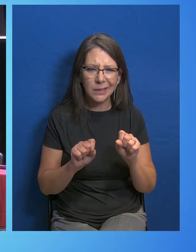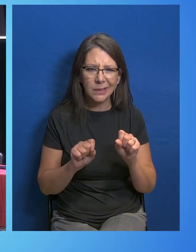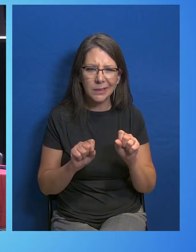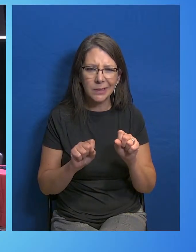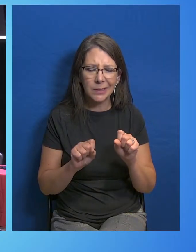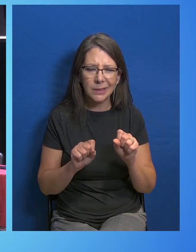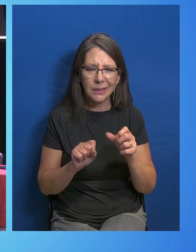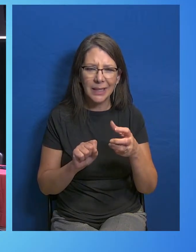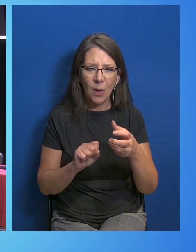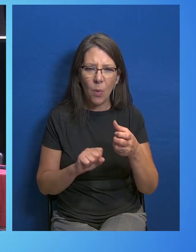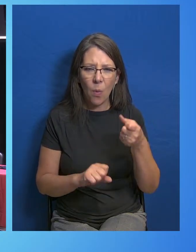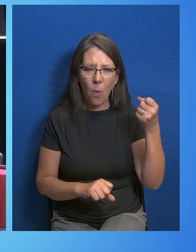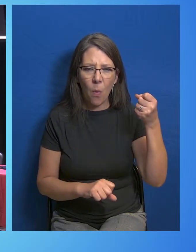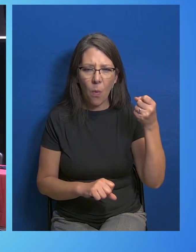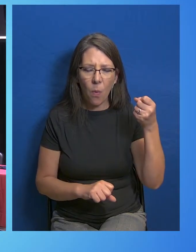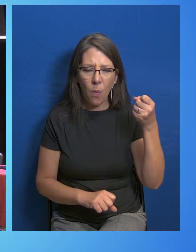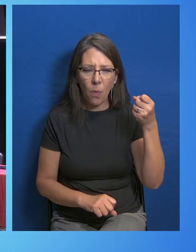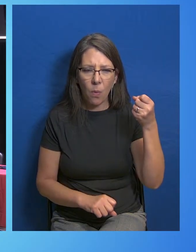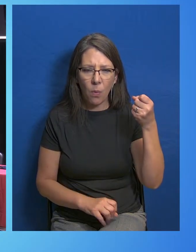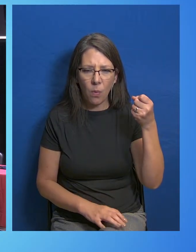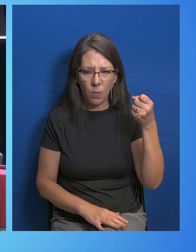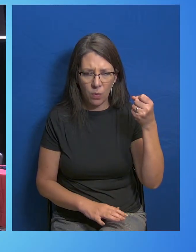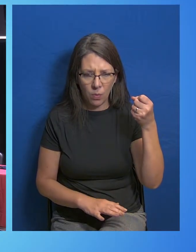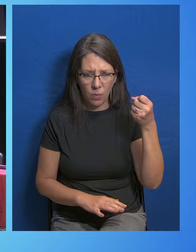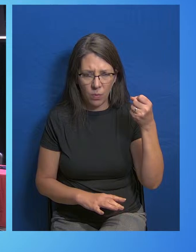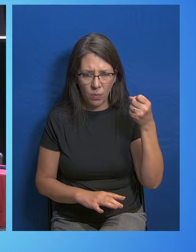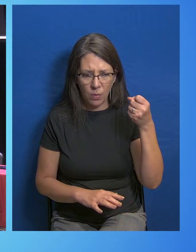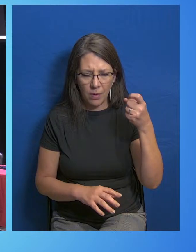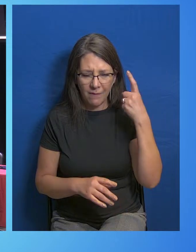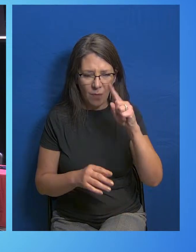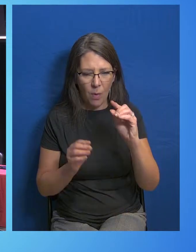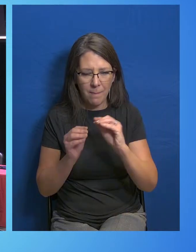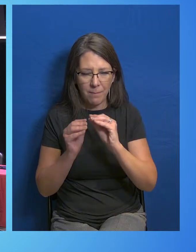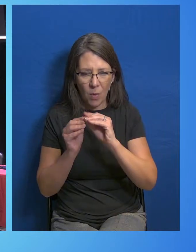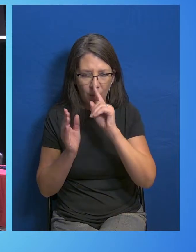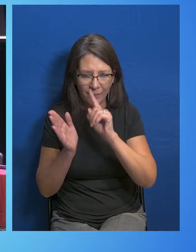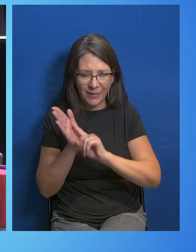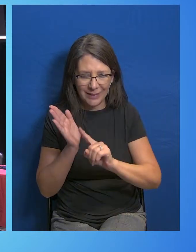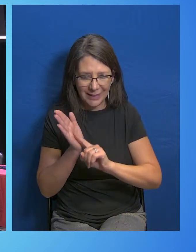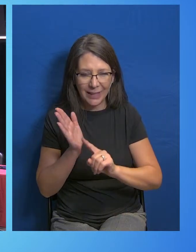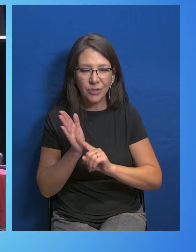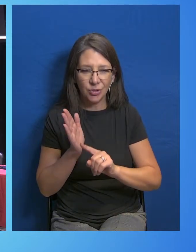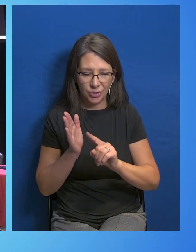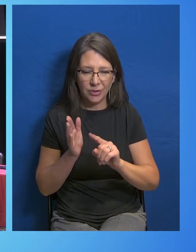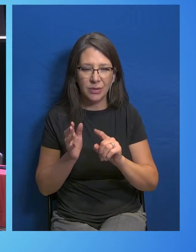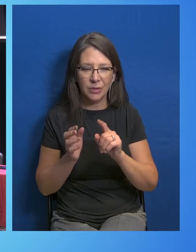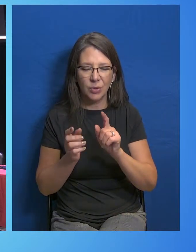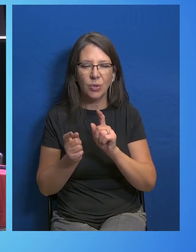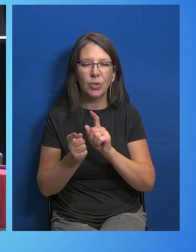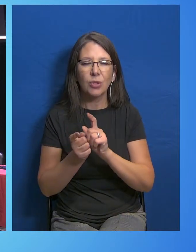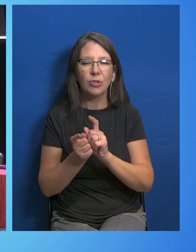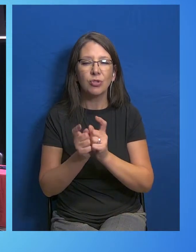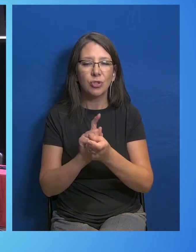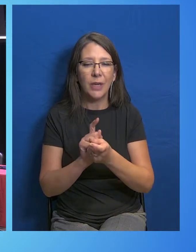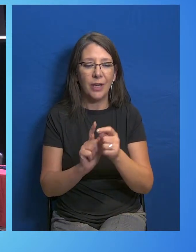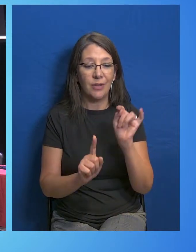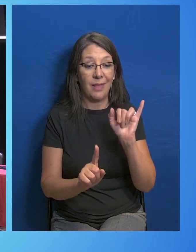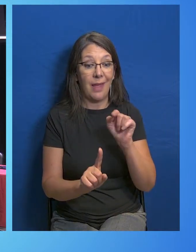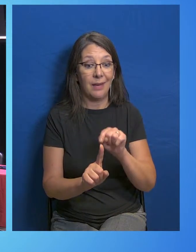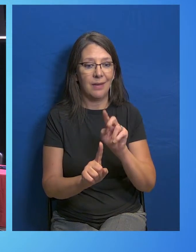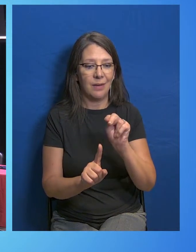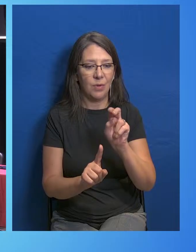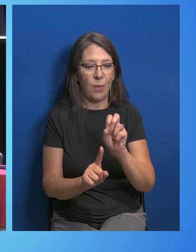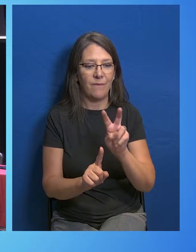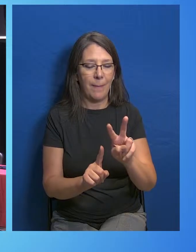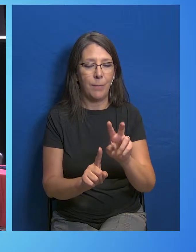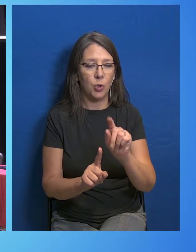we would like this to be tabled for investigation into possibly changing the November